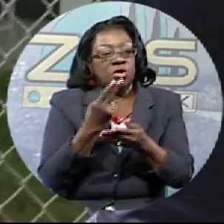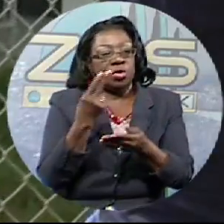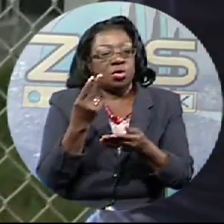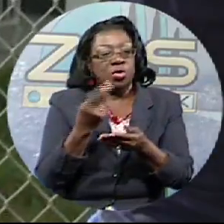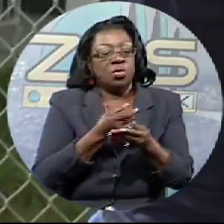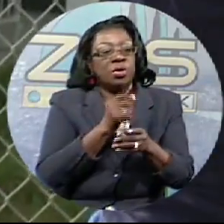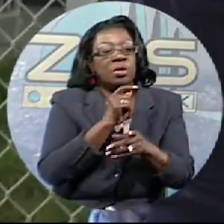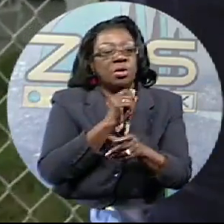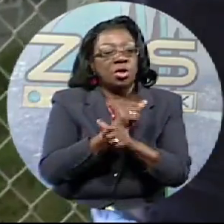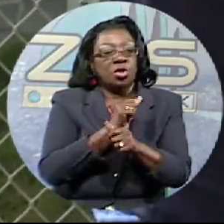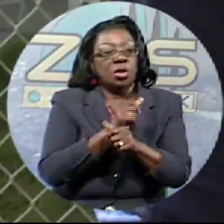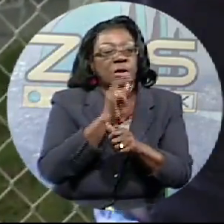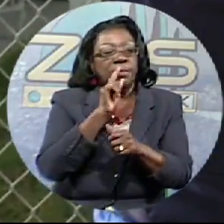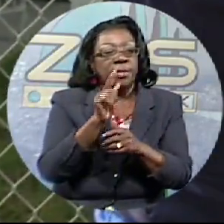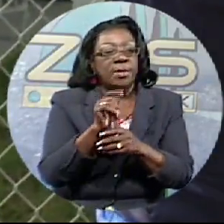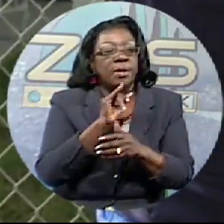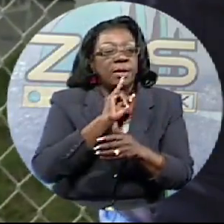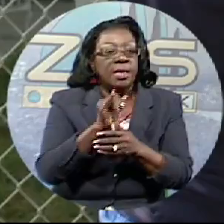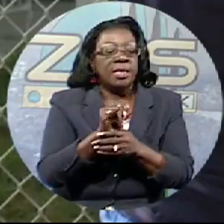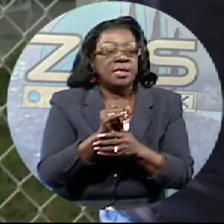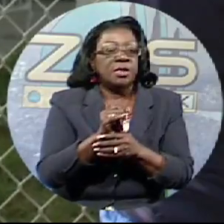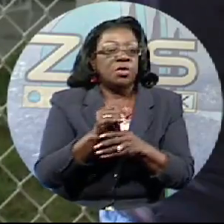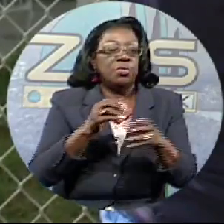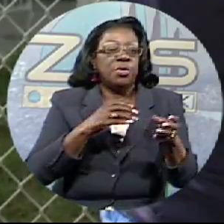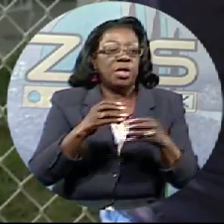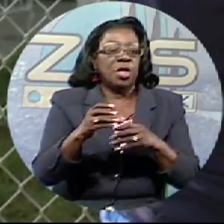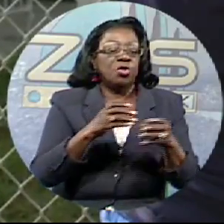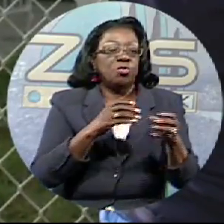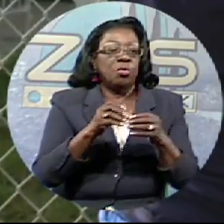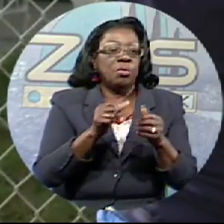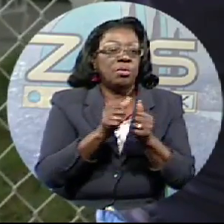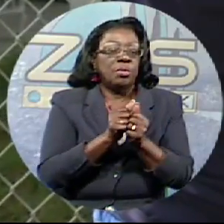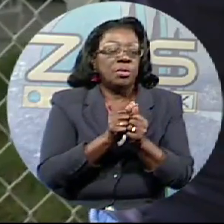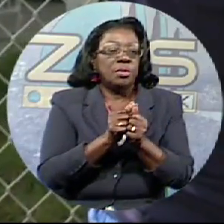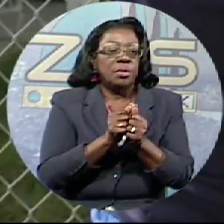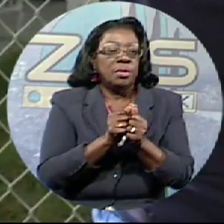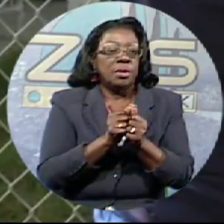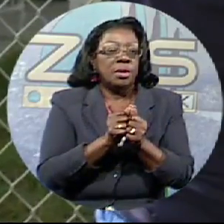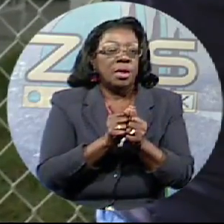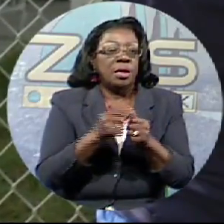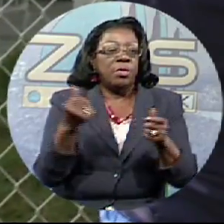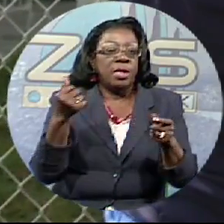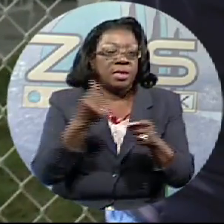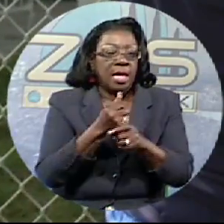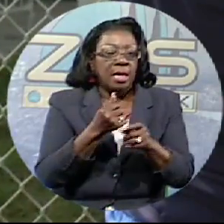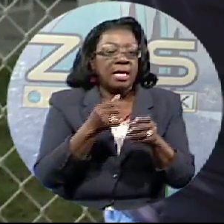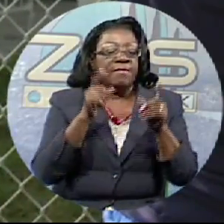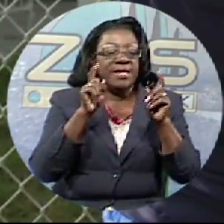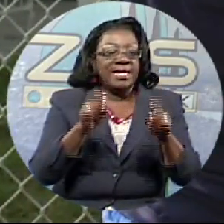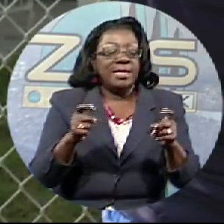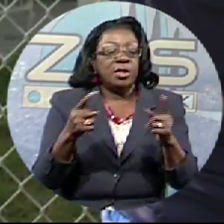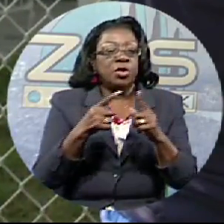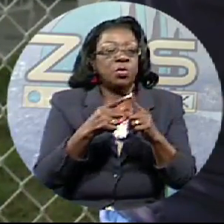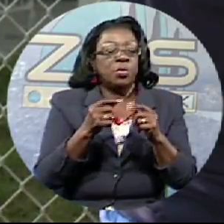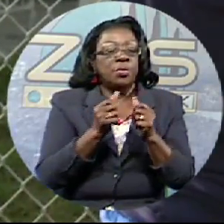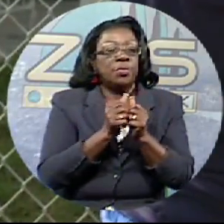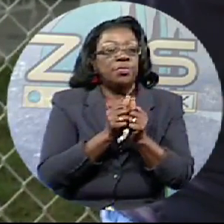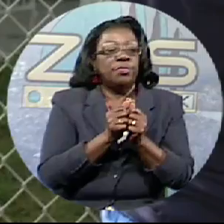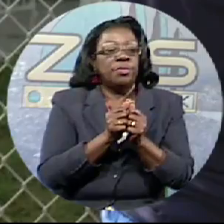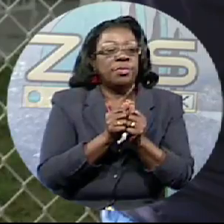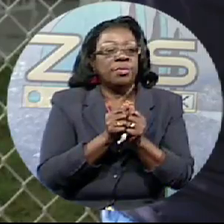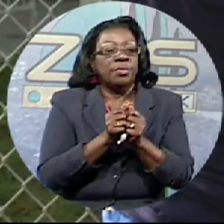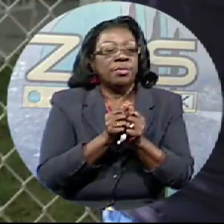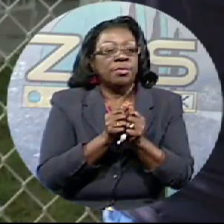As a bomb dog, and he also could do the patrols, and also will attack if need be. So, have you had incidents here where